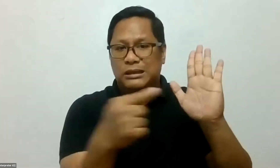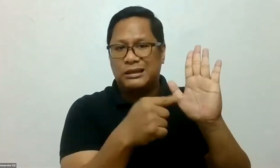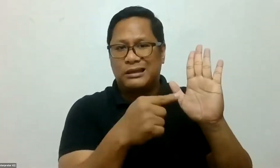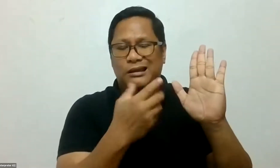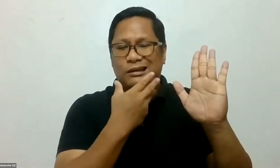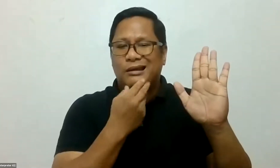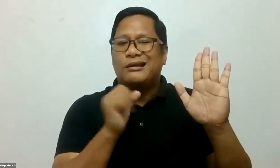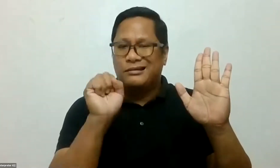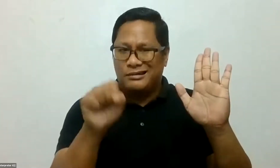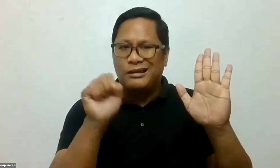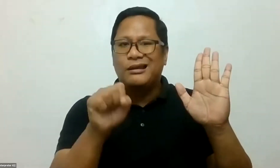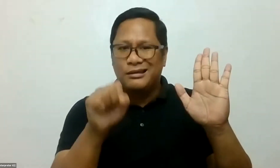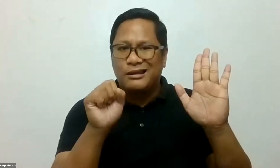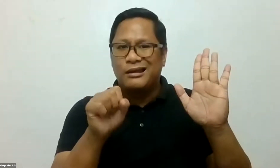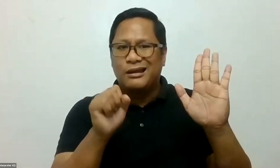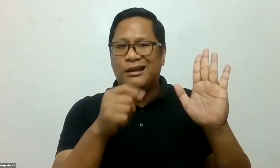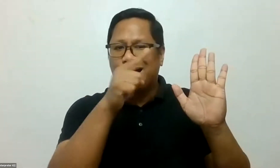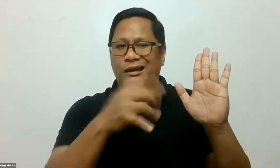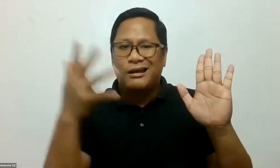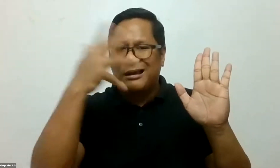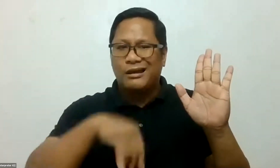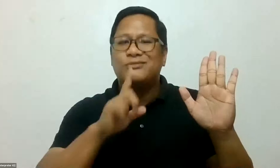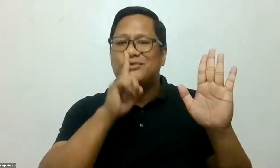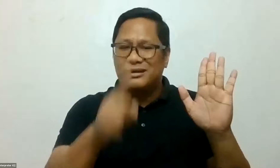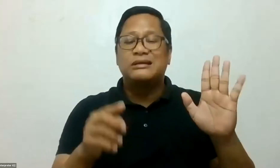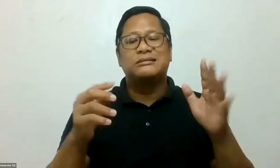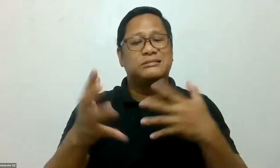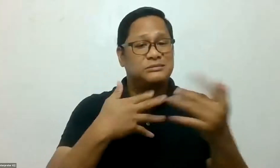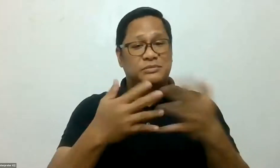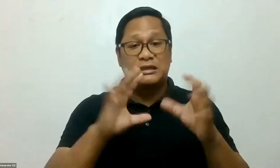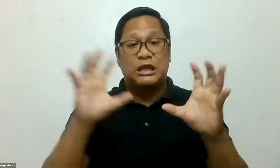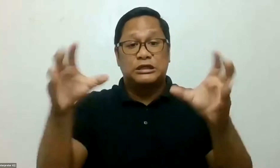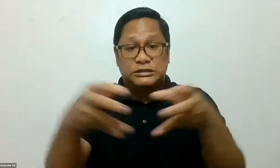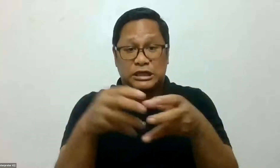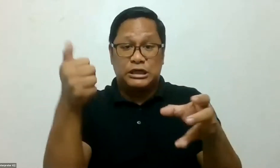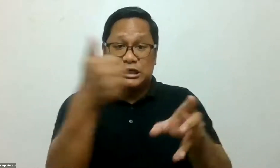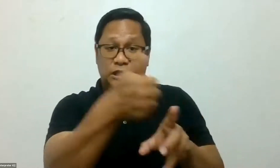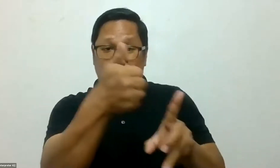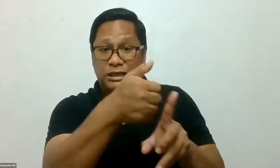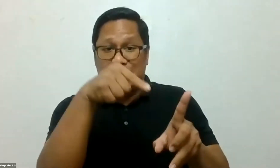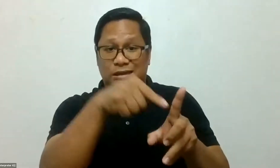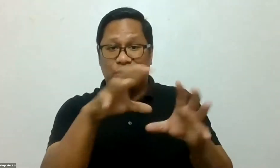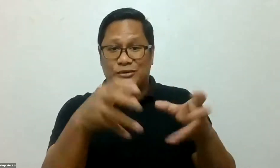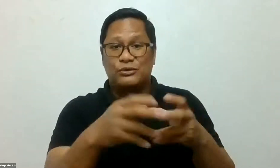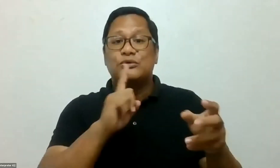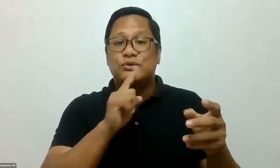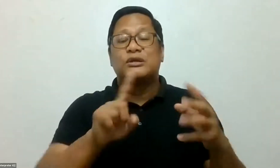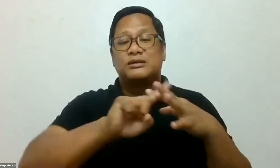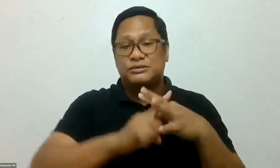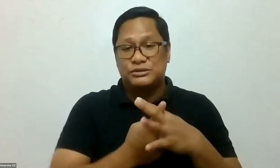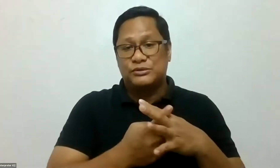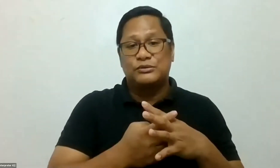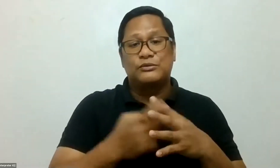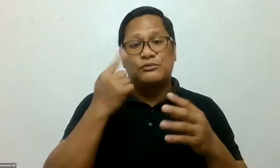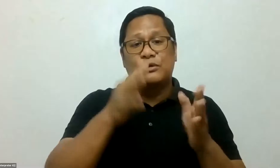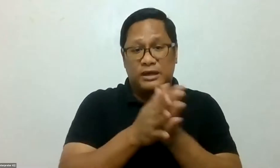insightful. Despite efforts for the sector on its own to engage in current efforts for